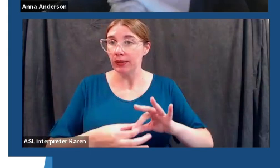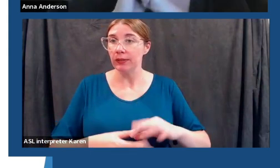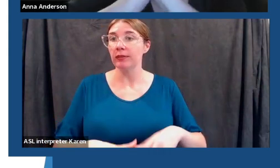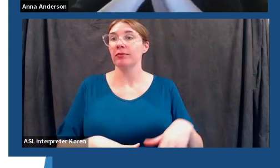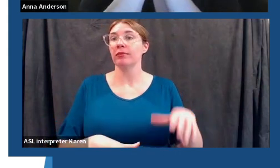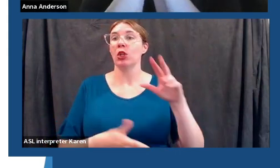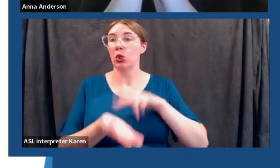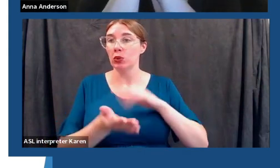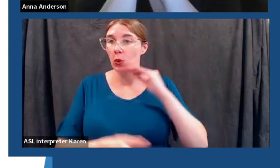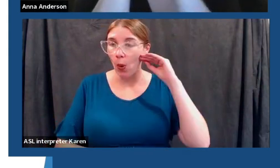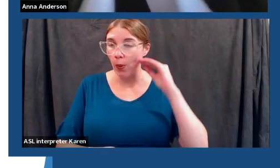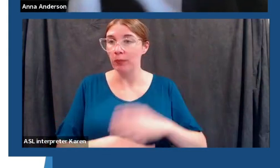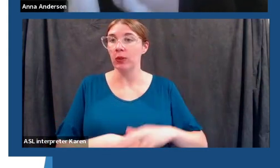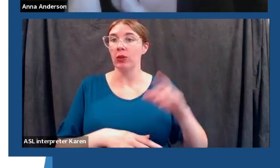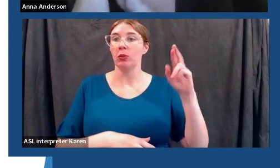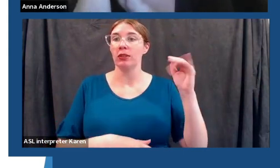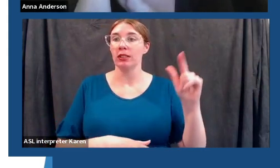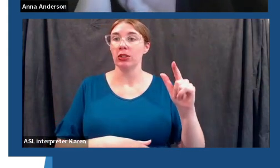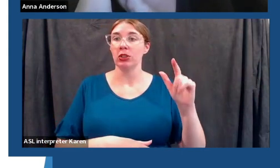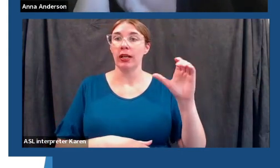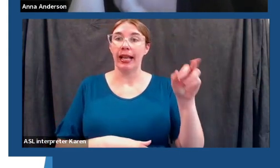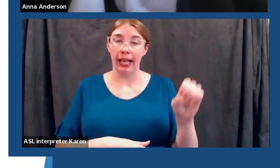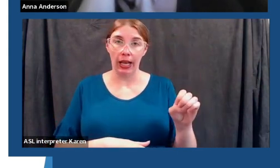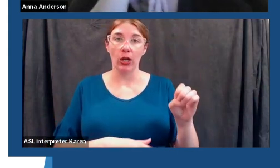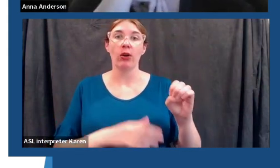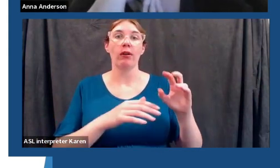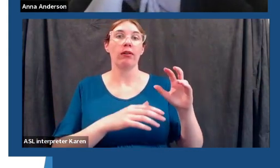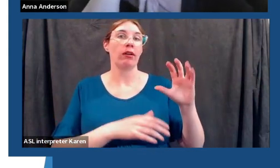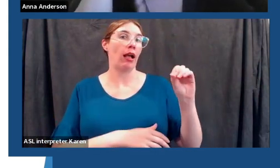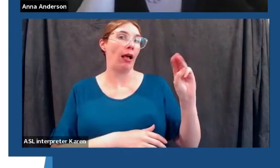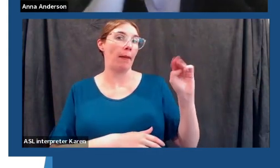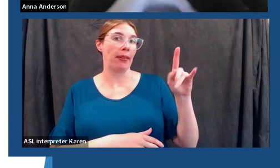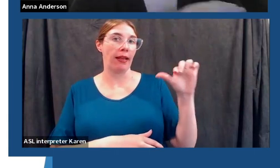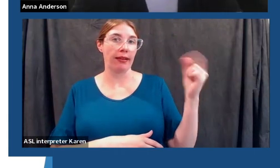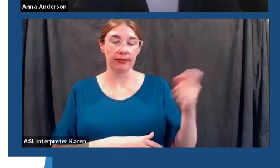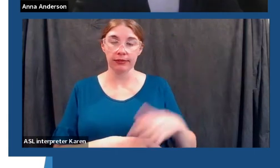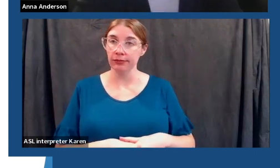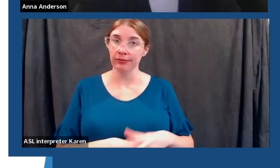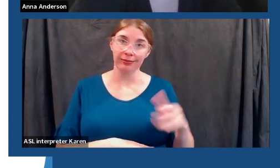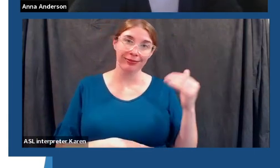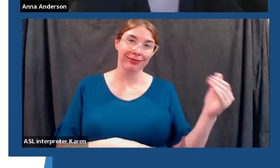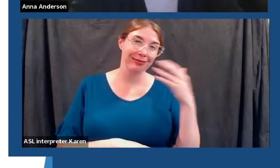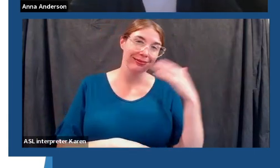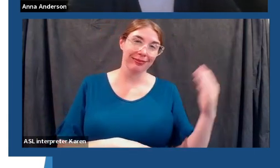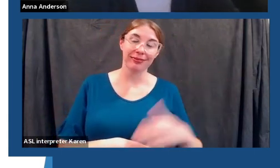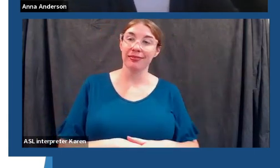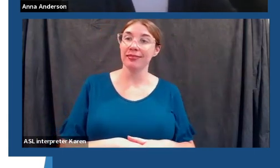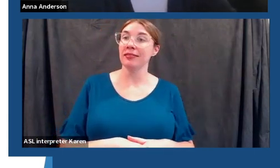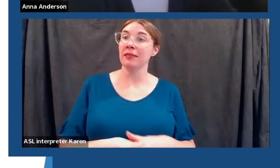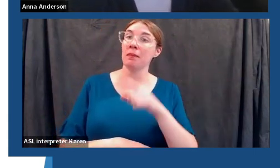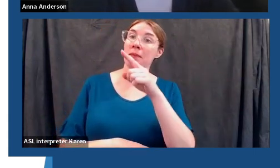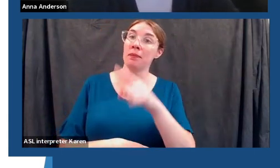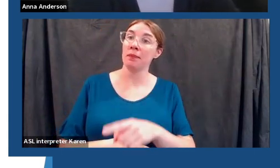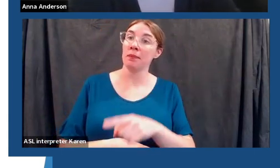apartment complex. Next, Jenny. Thank you. So what